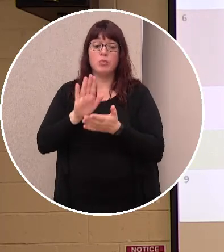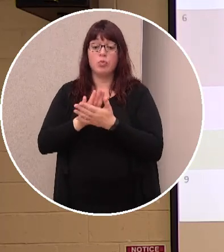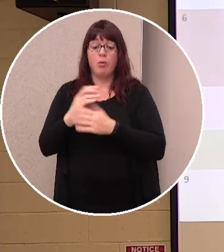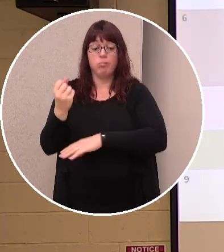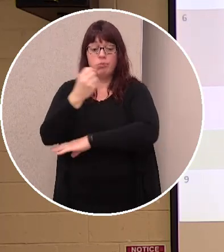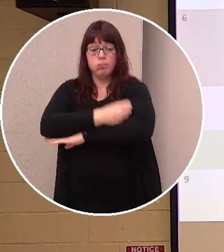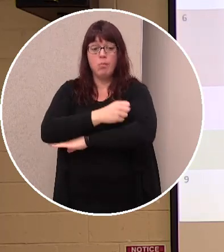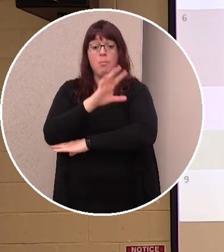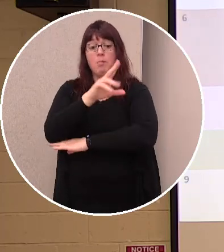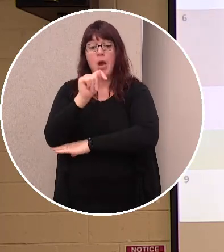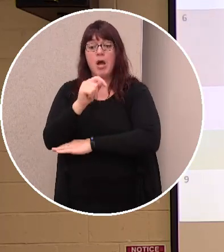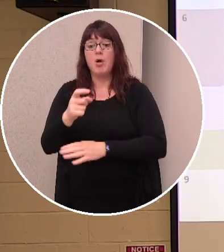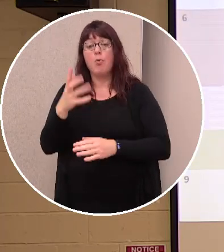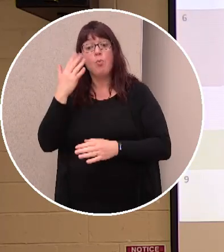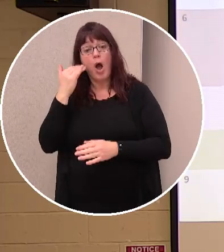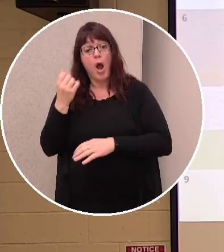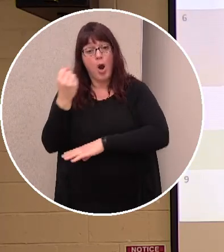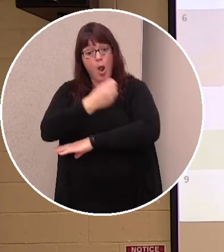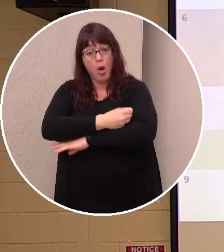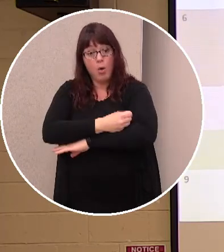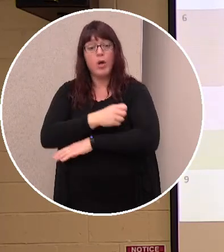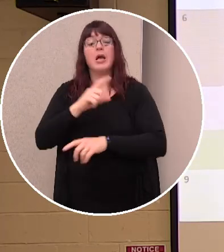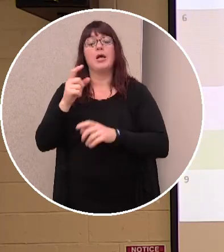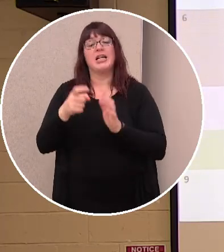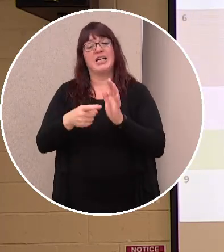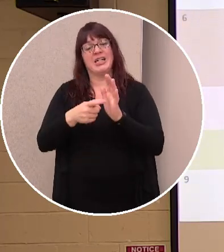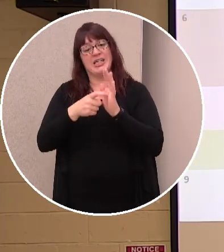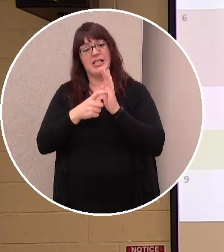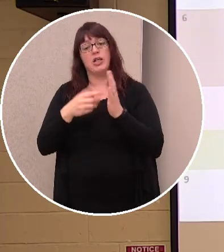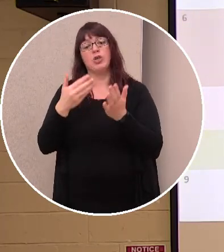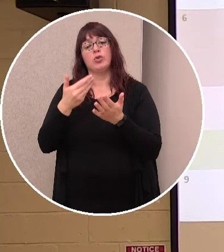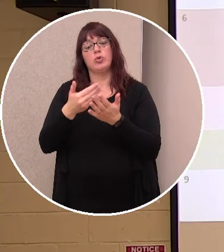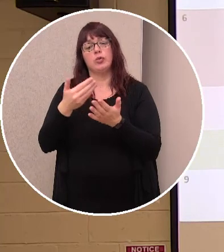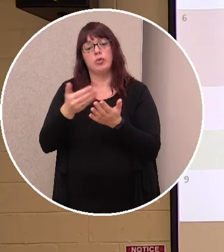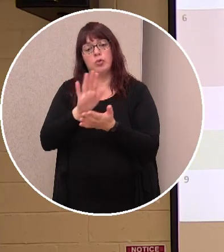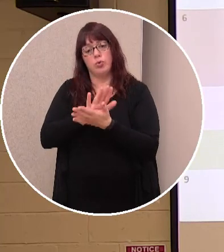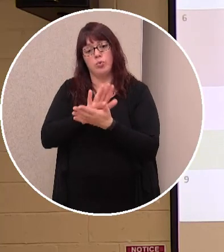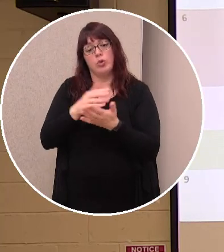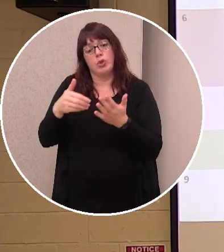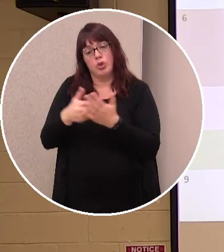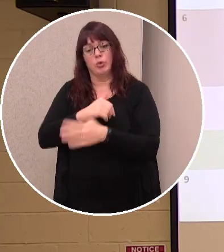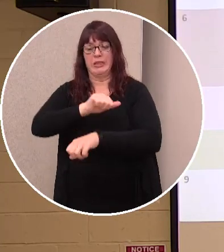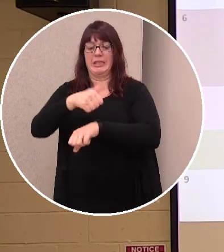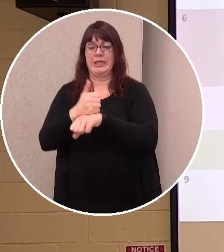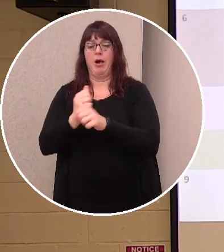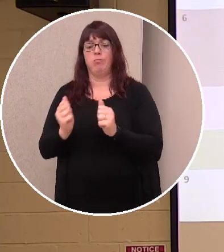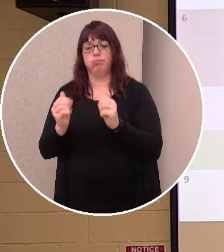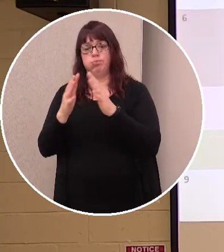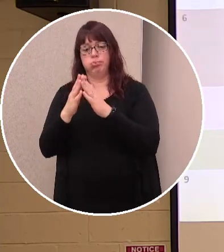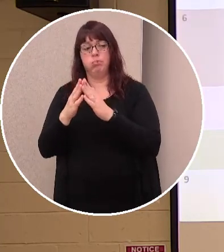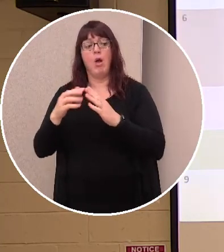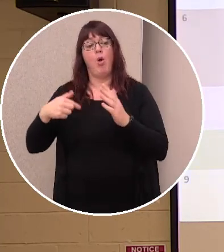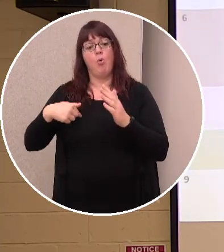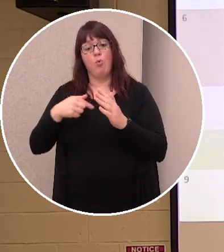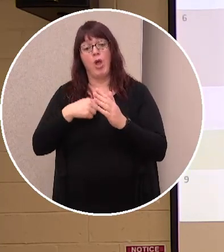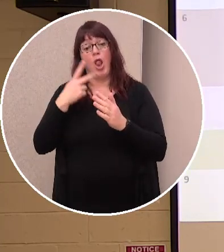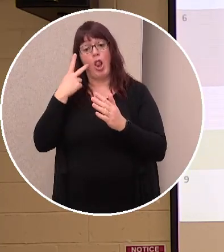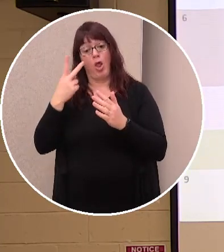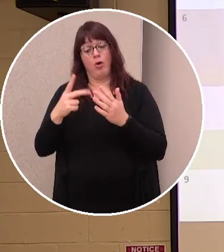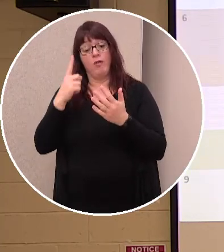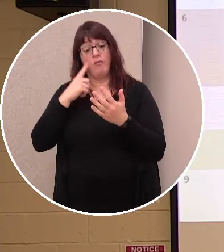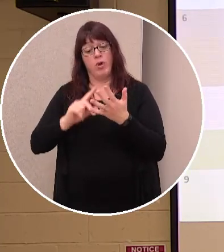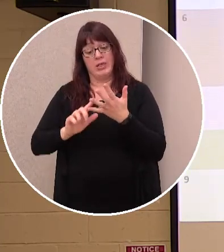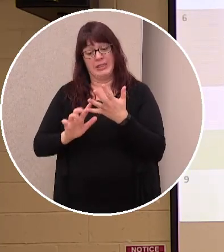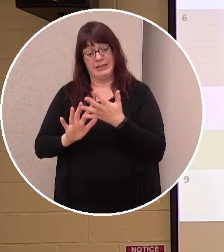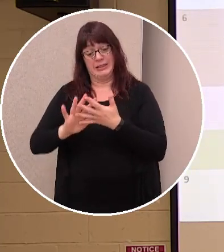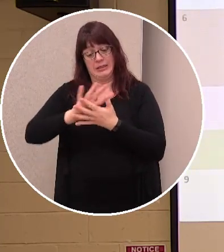new school requirements in order to meet the needs over the next number of years. So all these are being looked at as it fits into